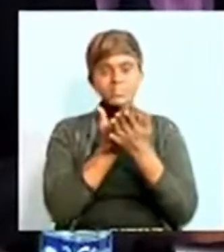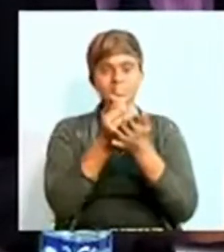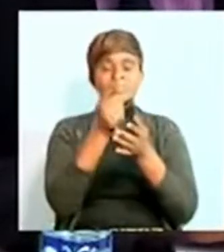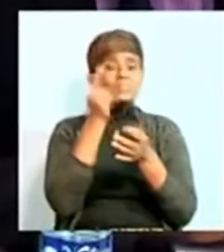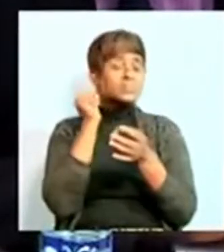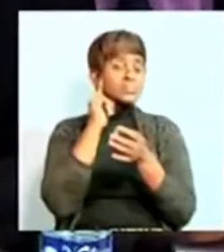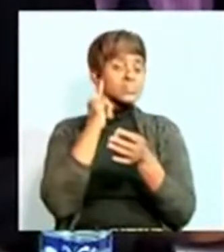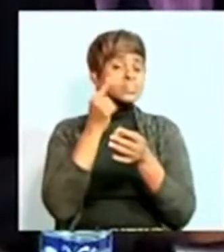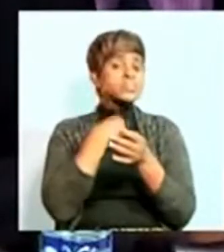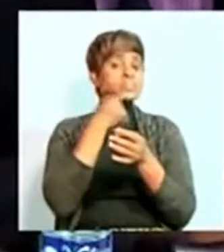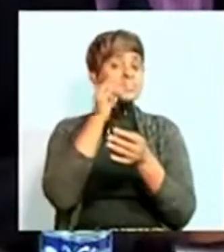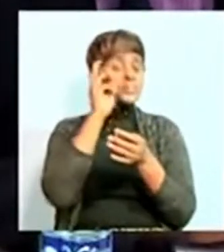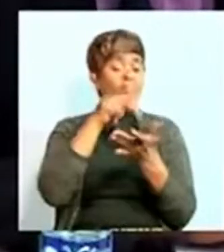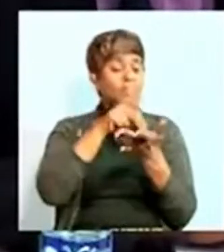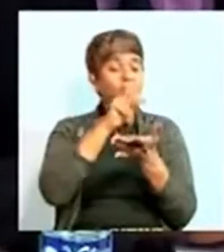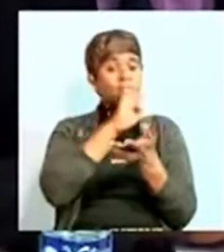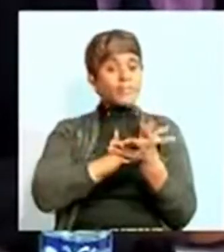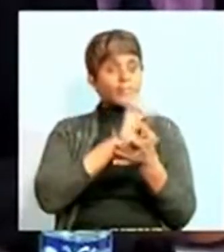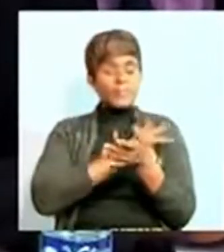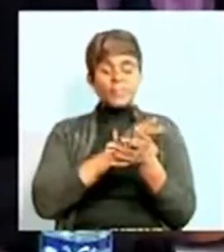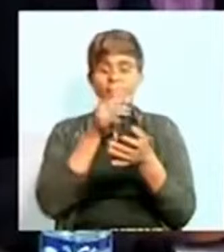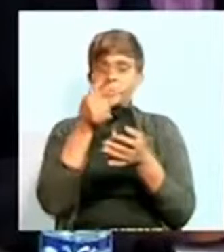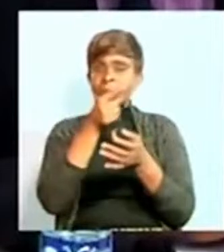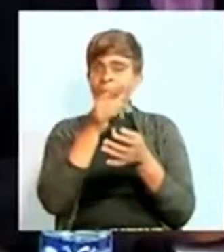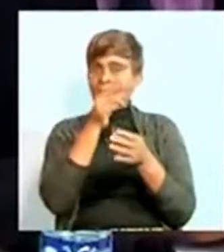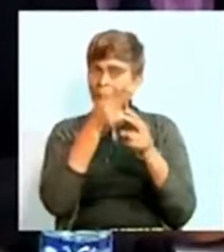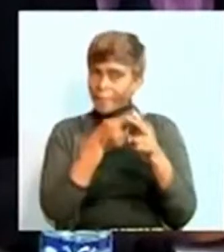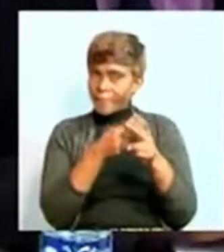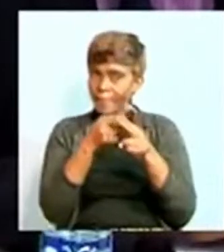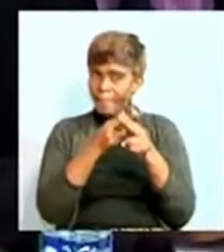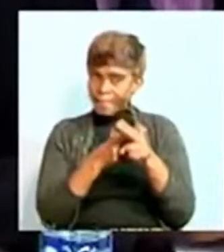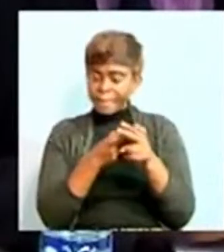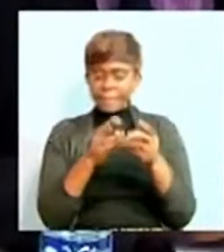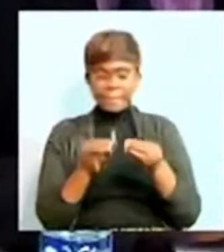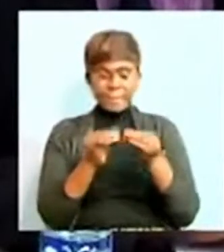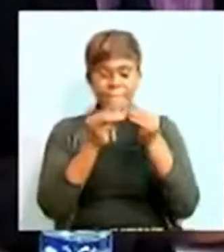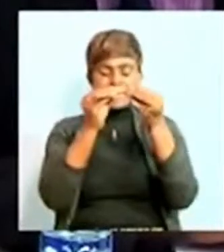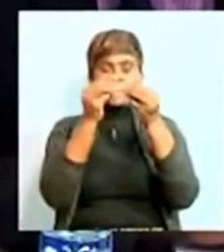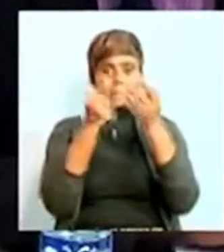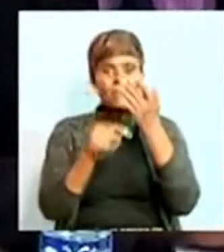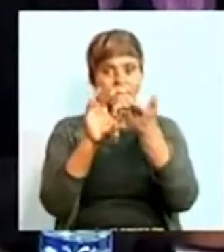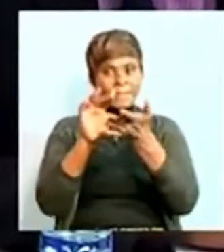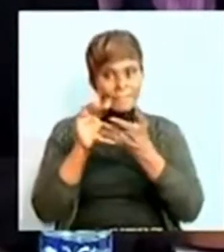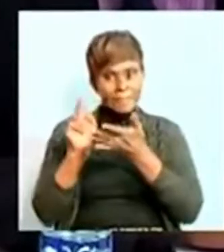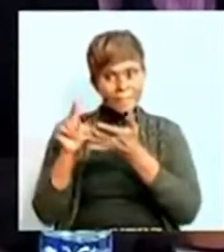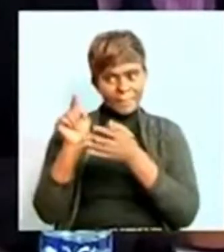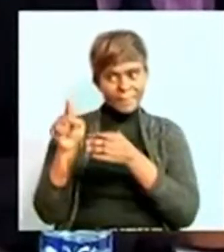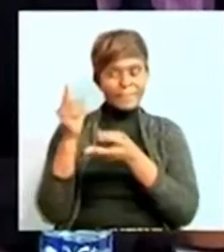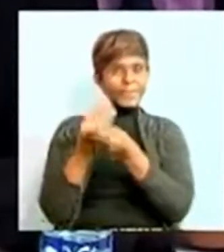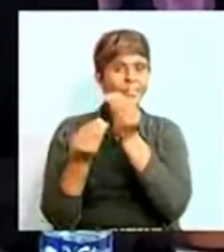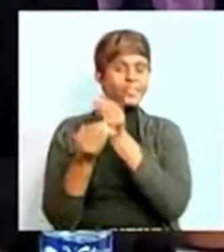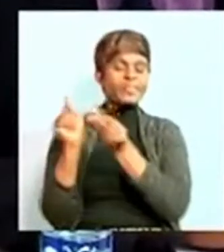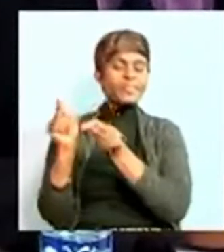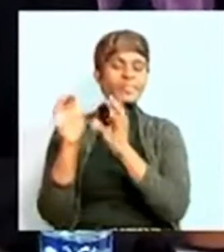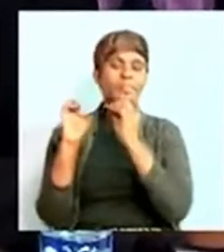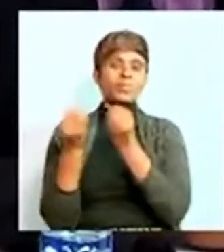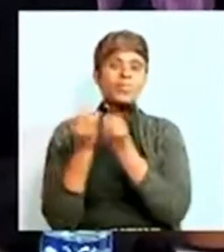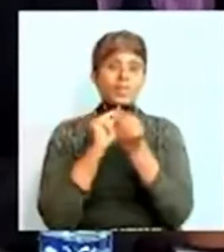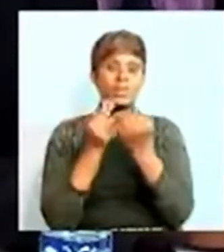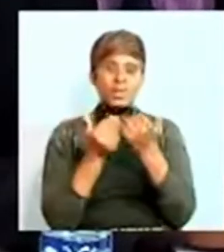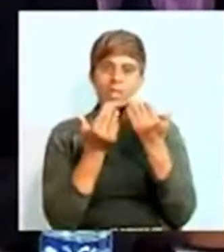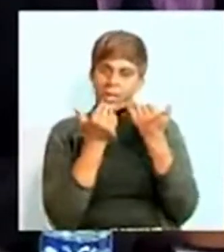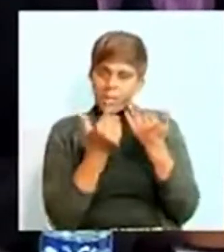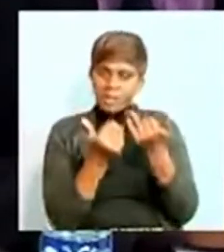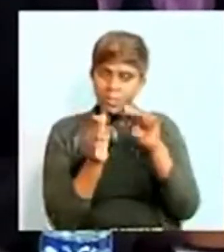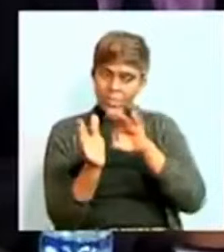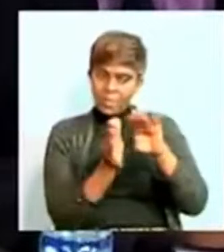say, we'll be paying salaries on gross. So gross is an accumulation of what is owed to statutory bodies. So when we are current and then we